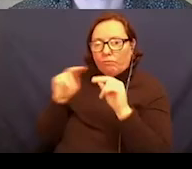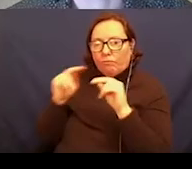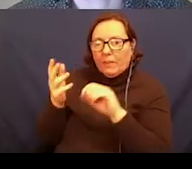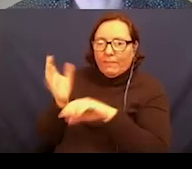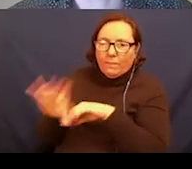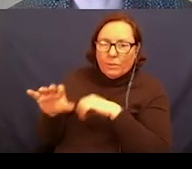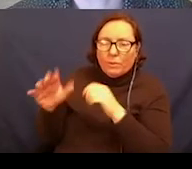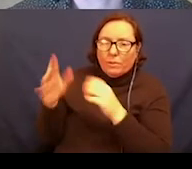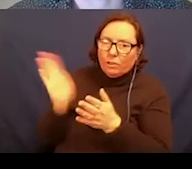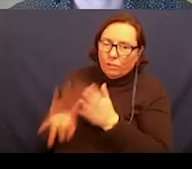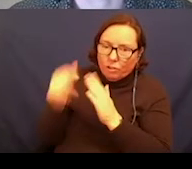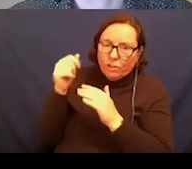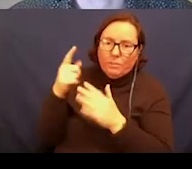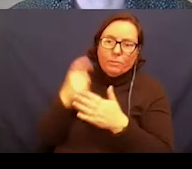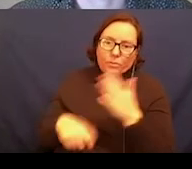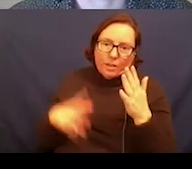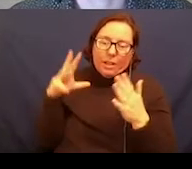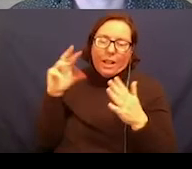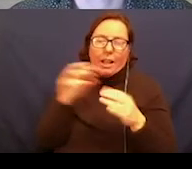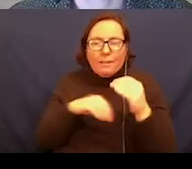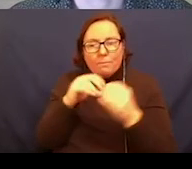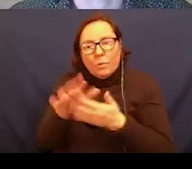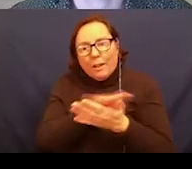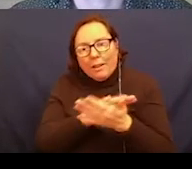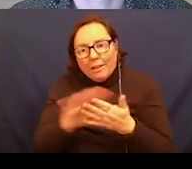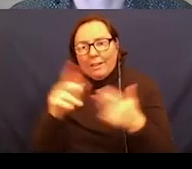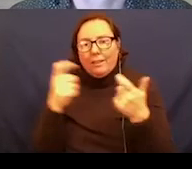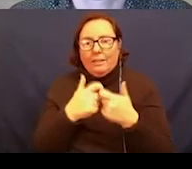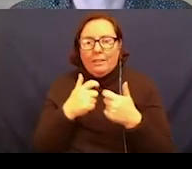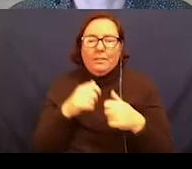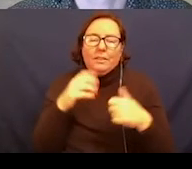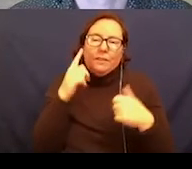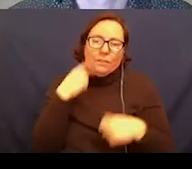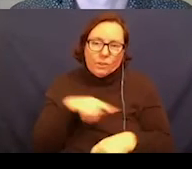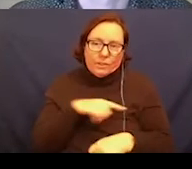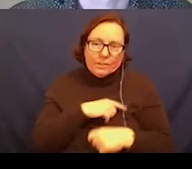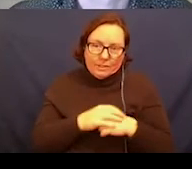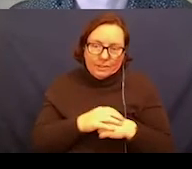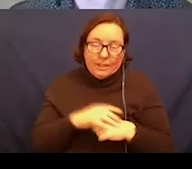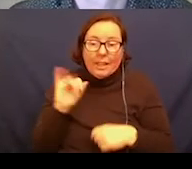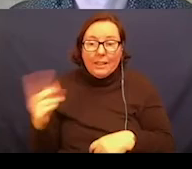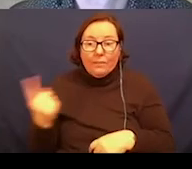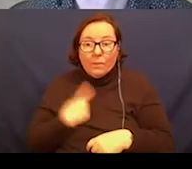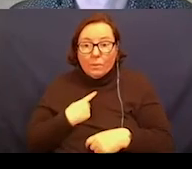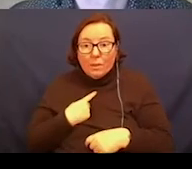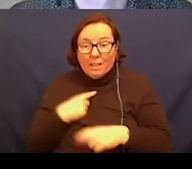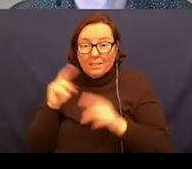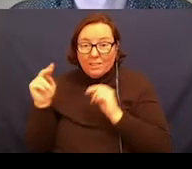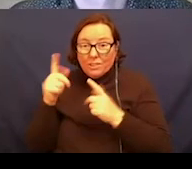over, say, an individual signing a contract for electricity on their own.